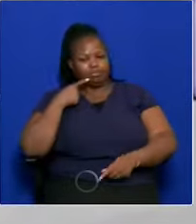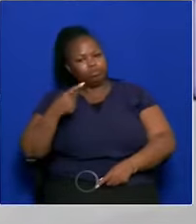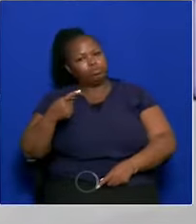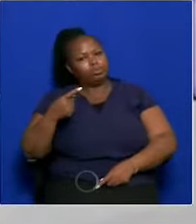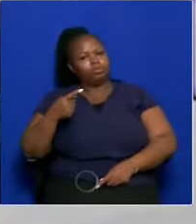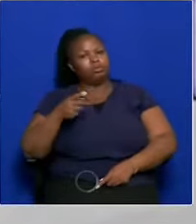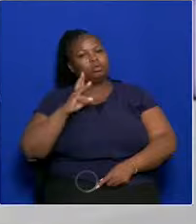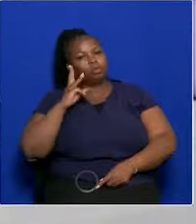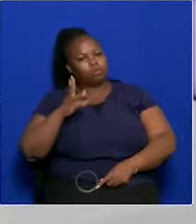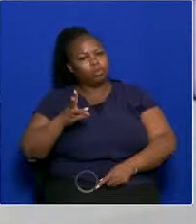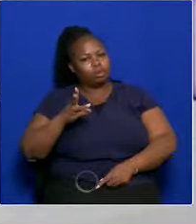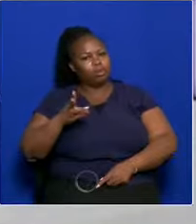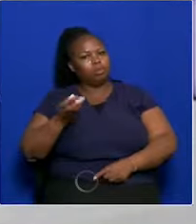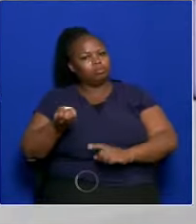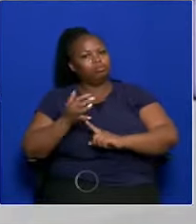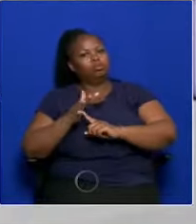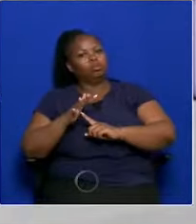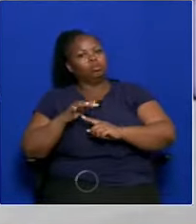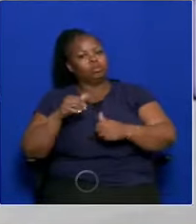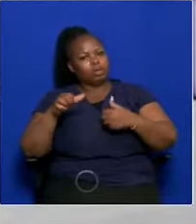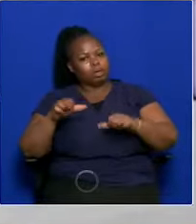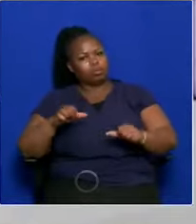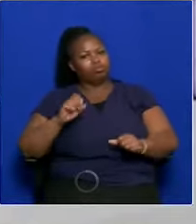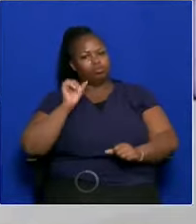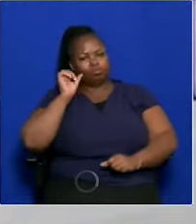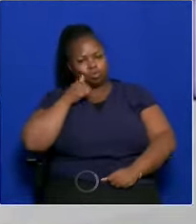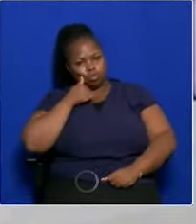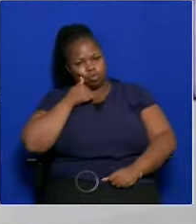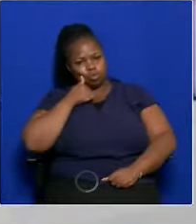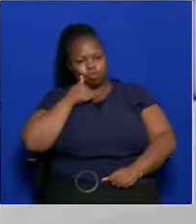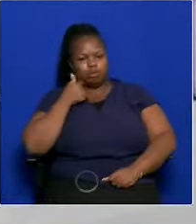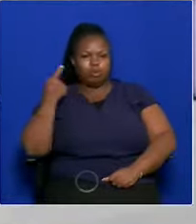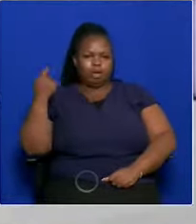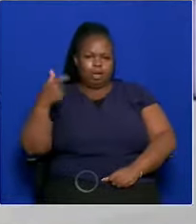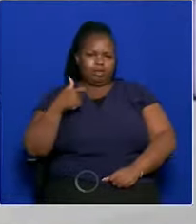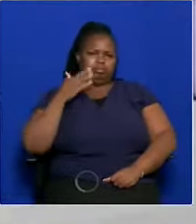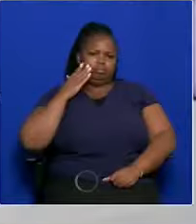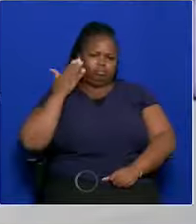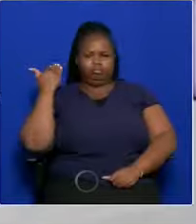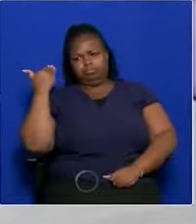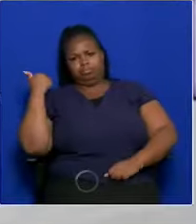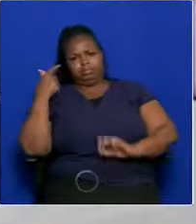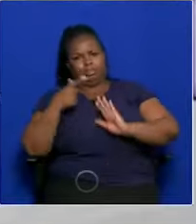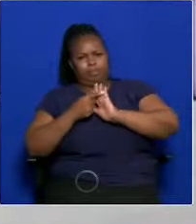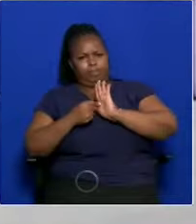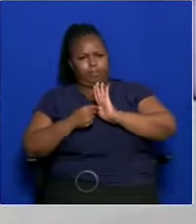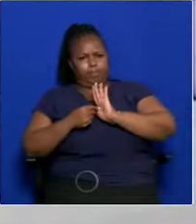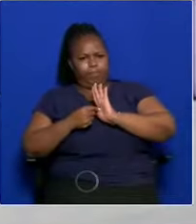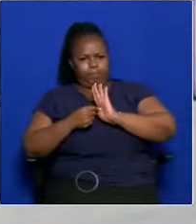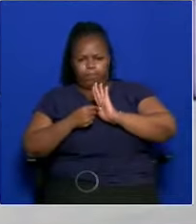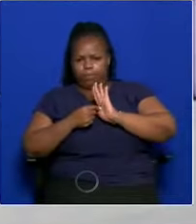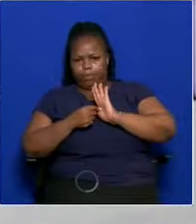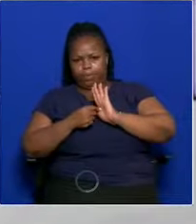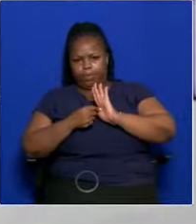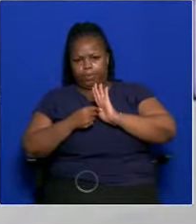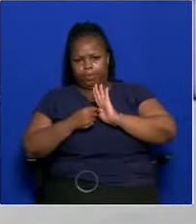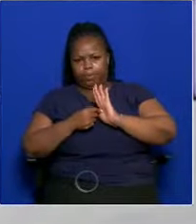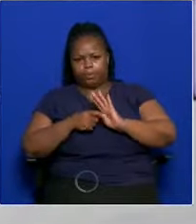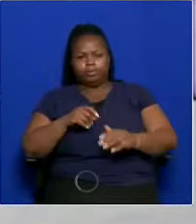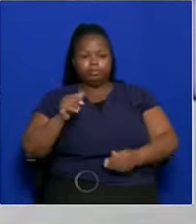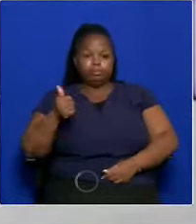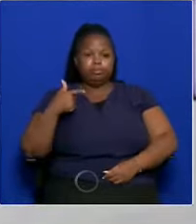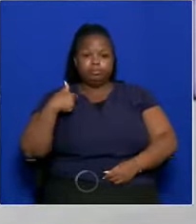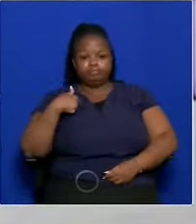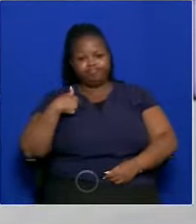tomorrow. It was paid when, and I will monitor. So out of curiosity, I just asked